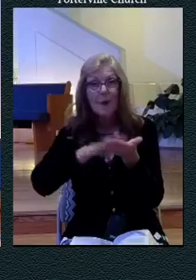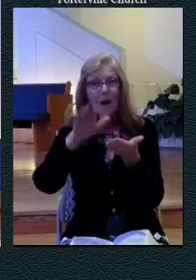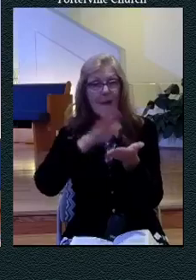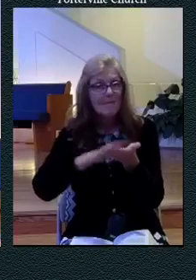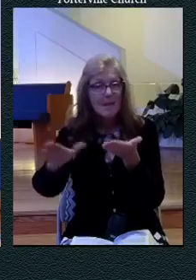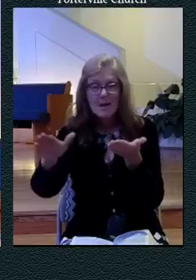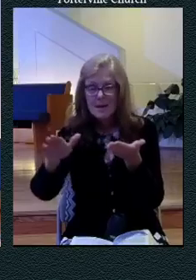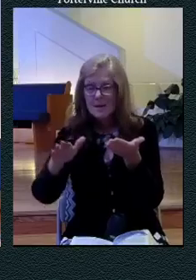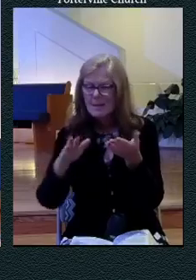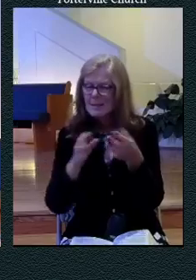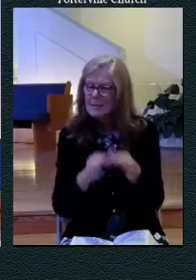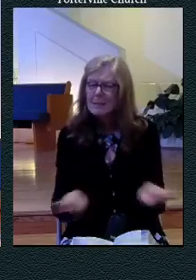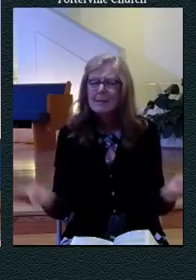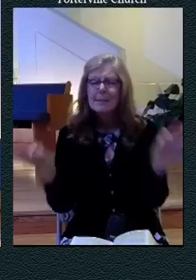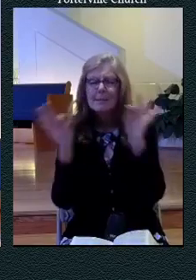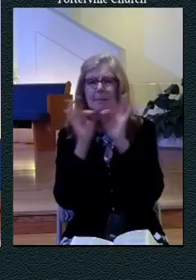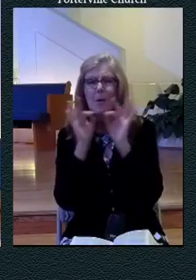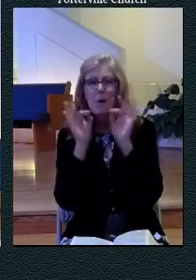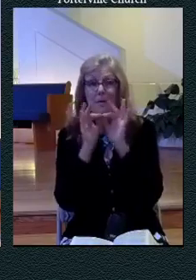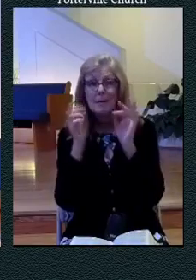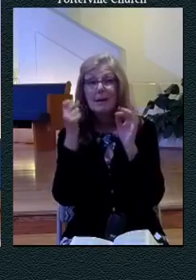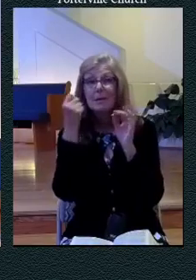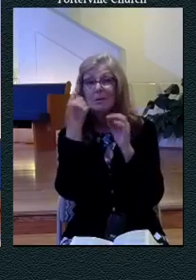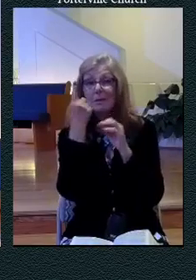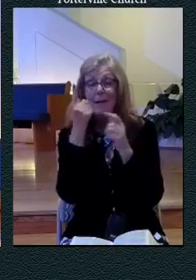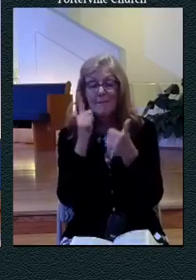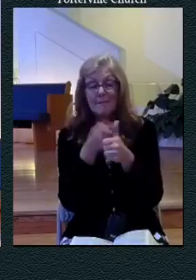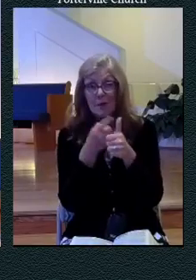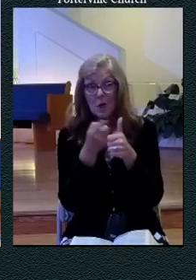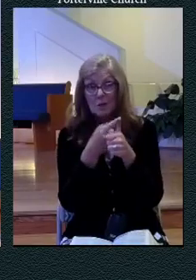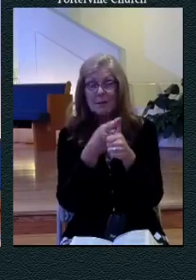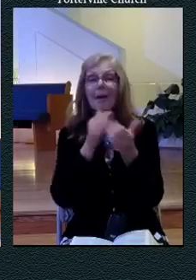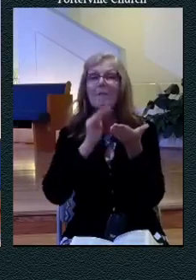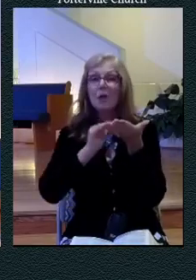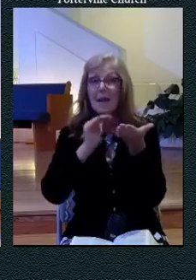absolutely essential for us to grasp. The first is forgiveness.